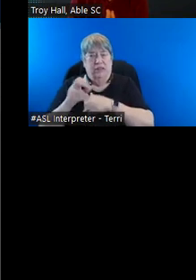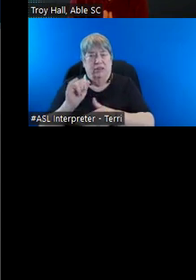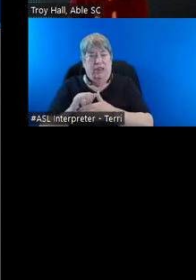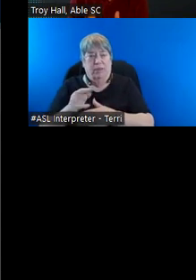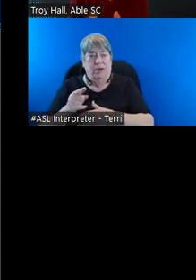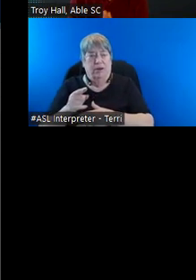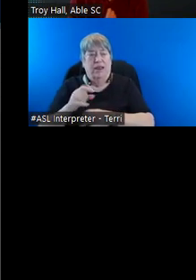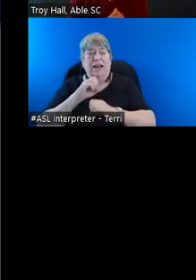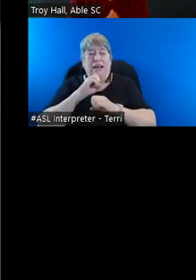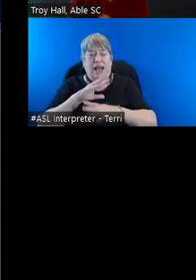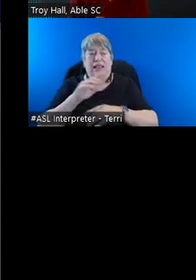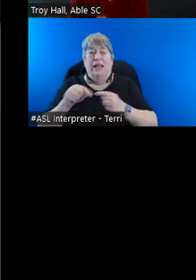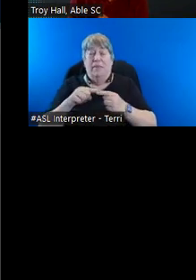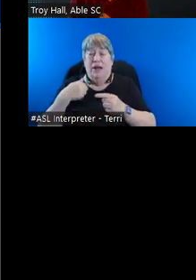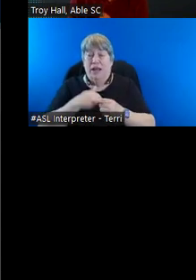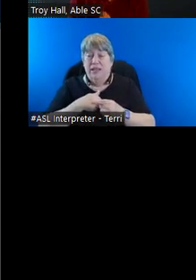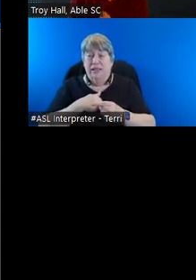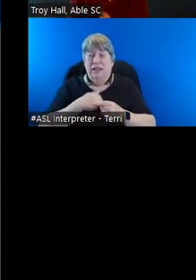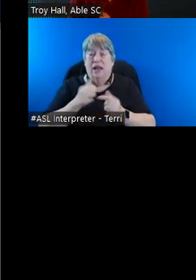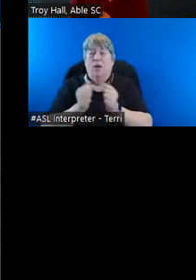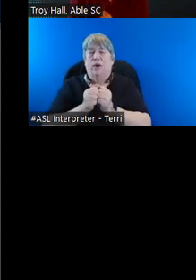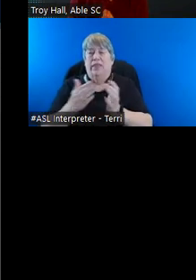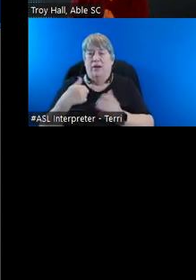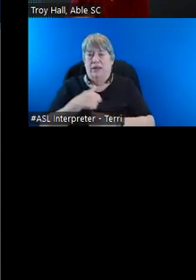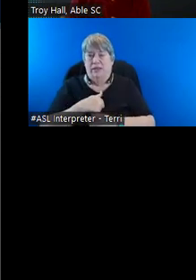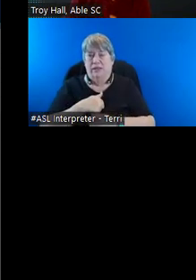us without us, supported by data. That's exactly it.